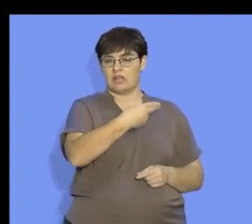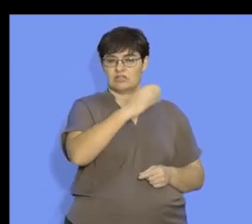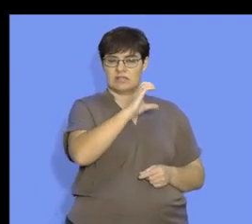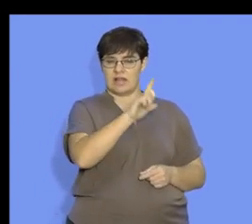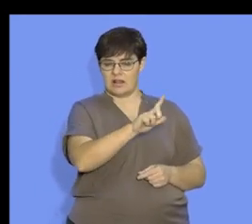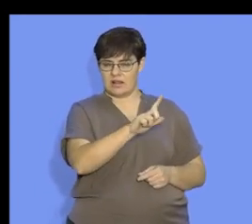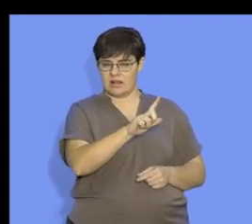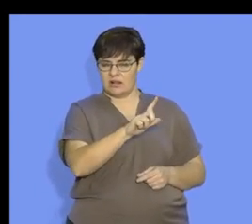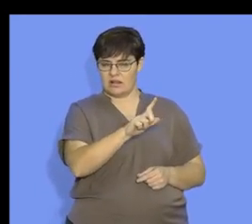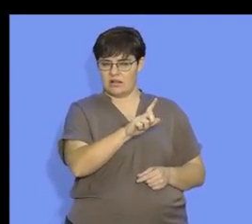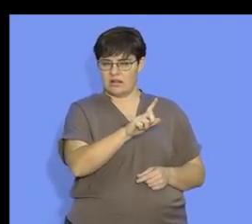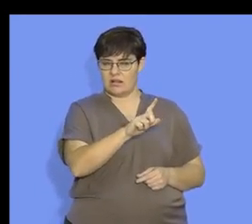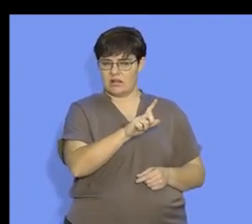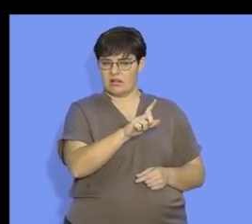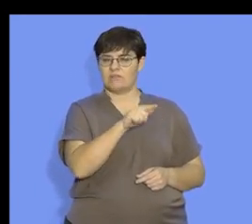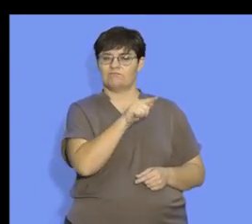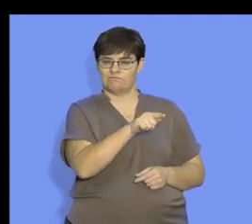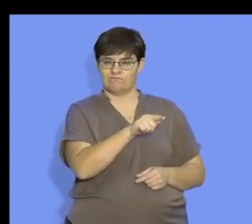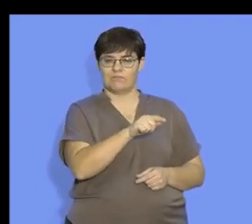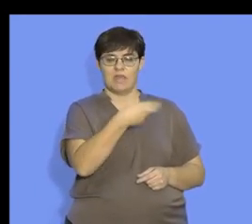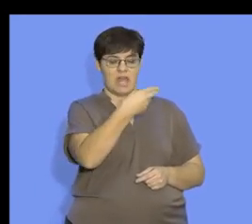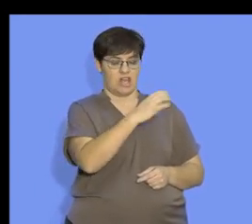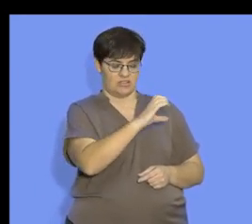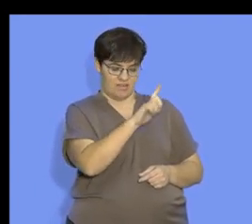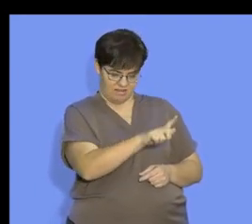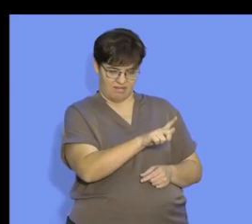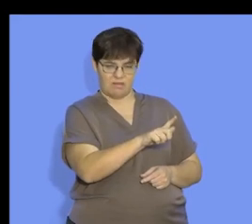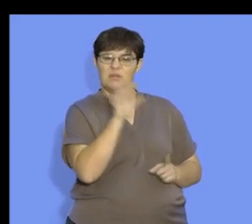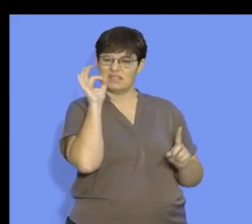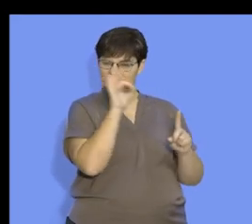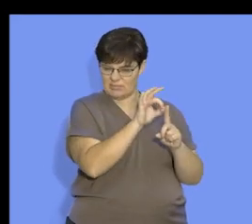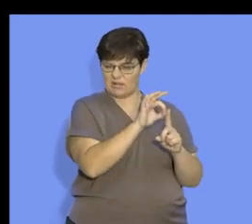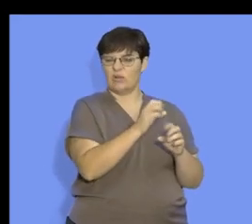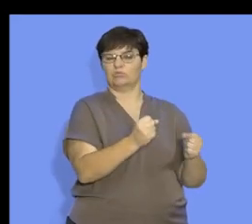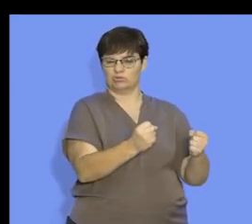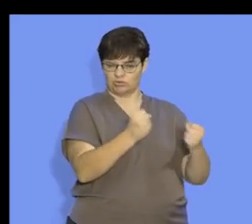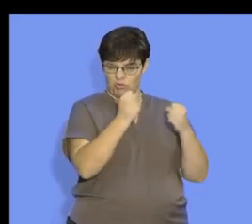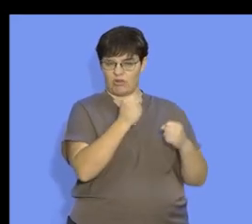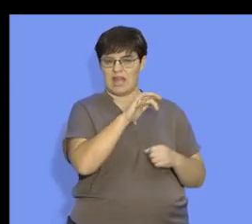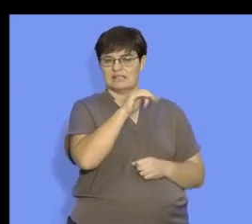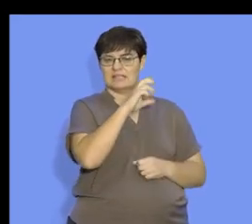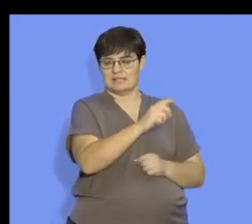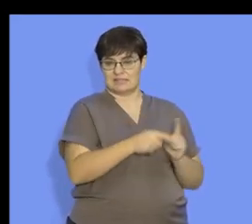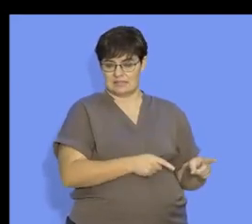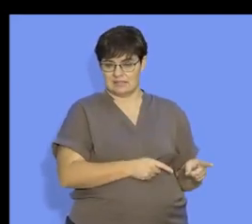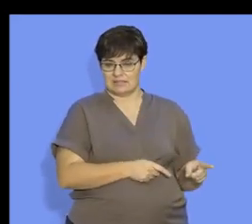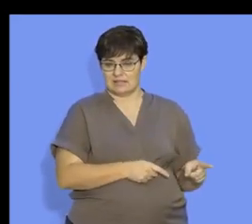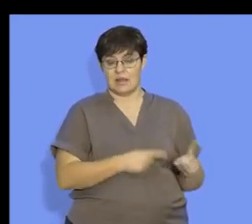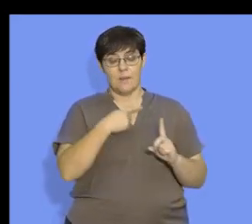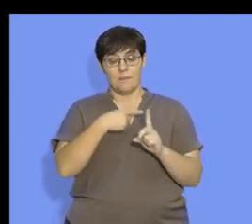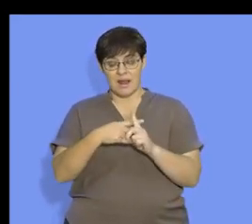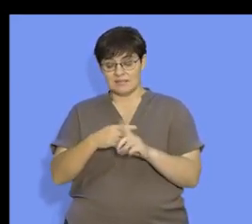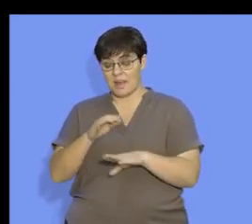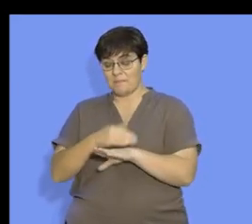HCl, okay? What is HCl? Yes, this is hydrochloric acid, which is typically a strong acid,